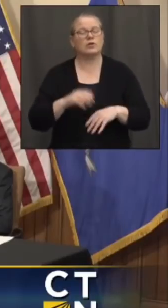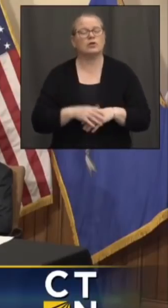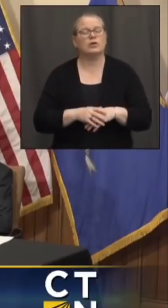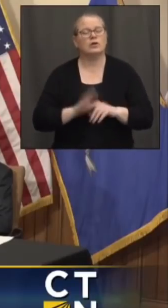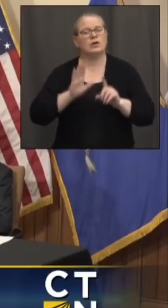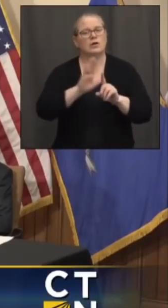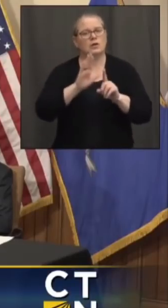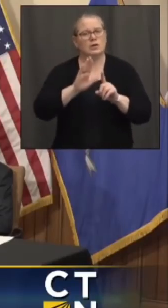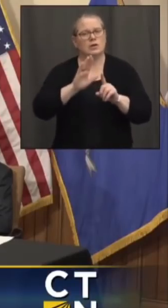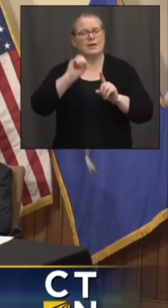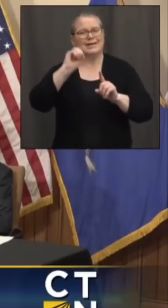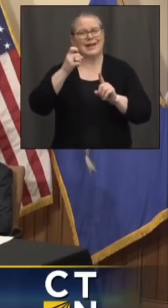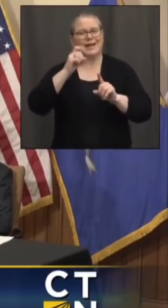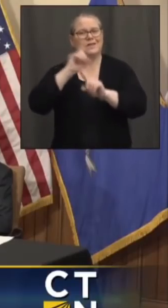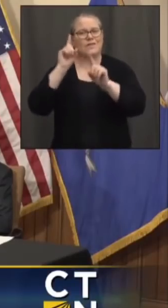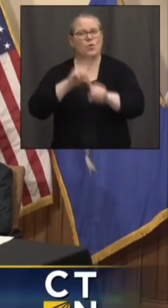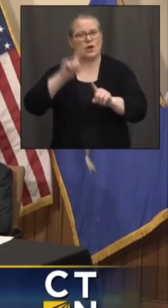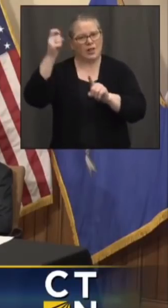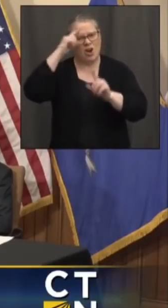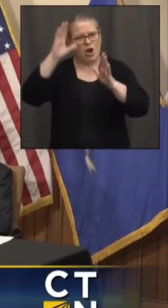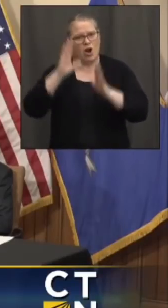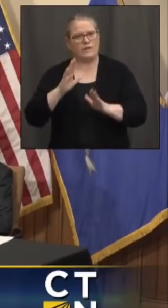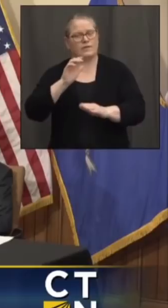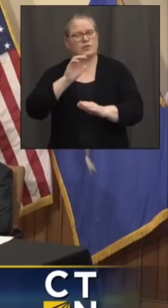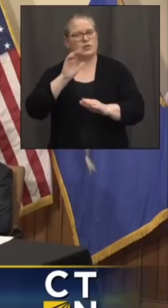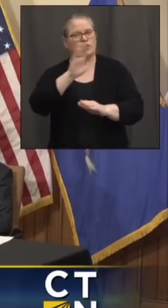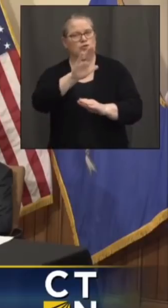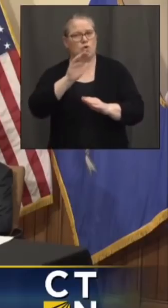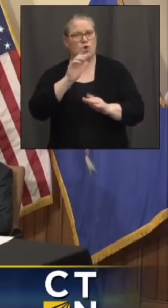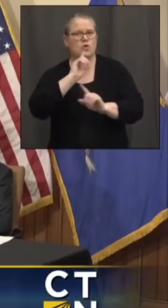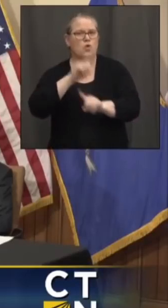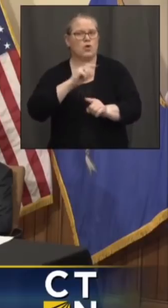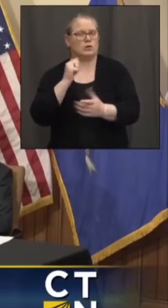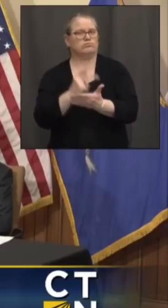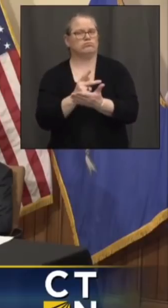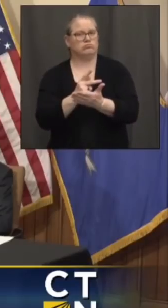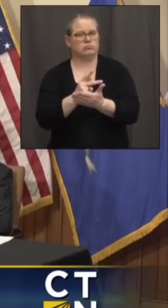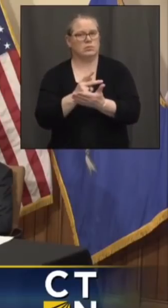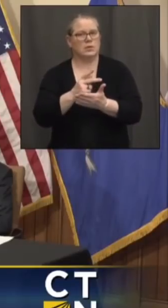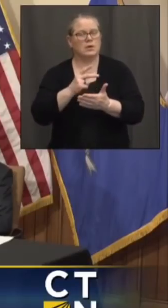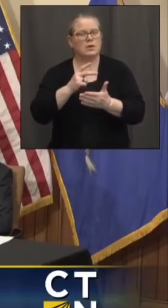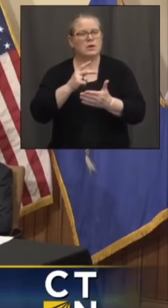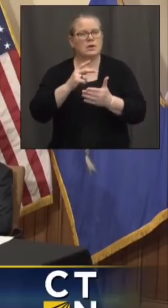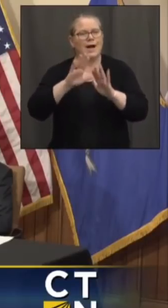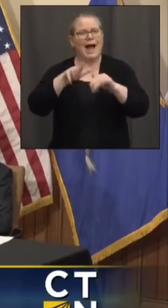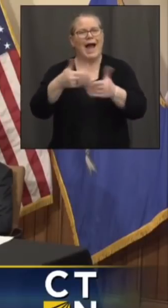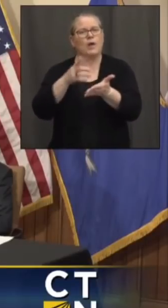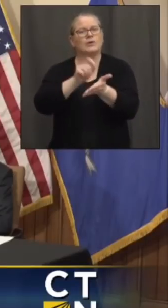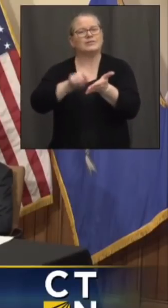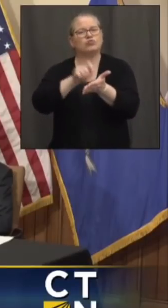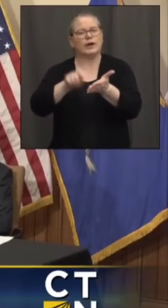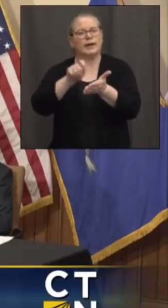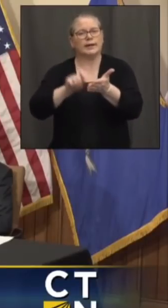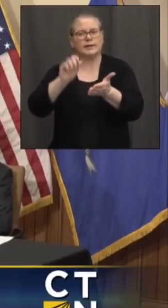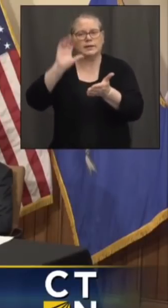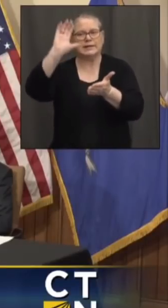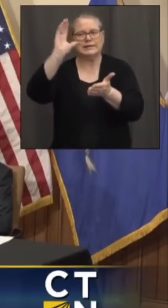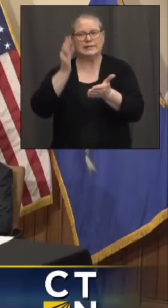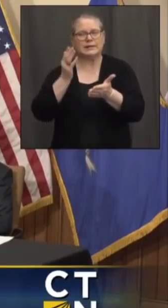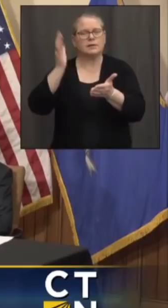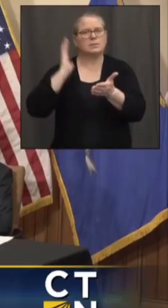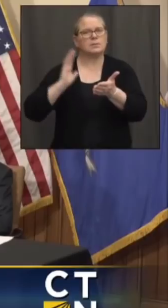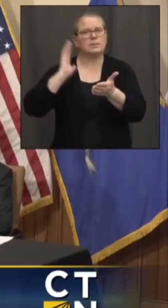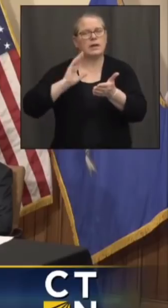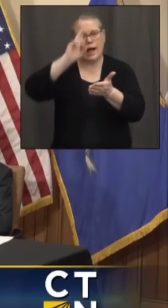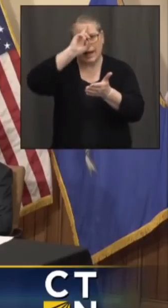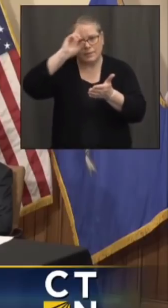the way it's written, it makes it seem like that they had previously, the nursing homes and hospitals had like some blanket immunity